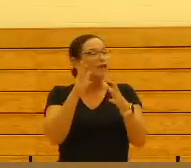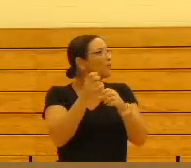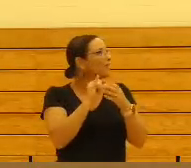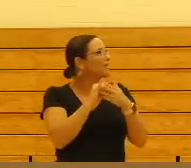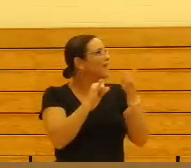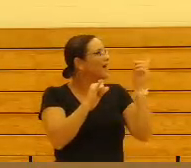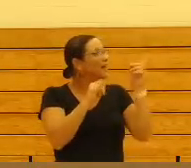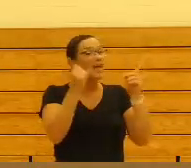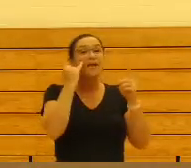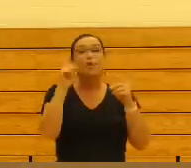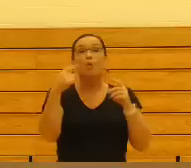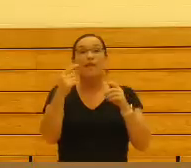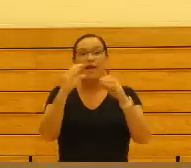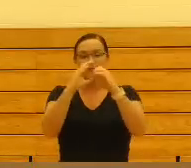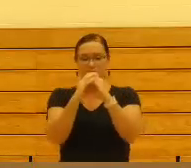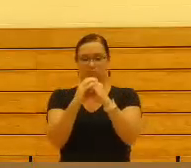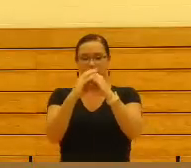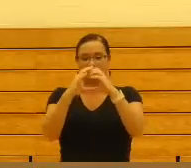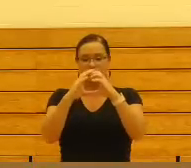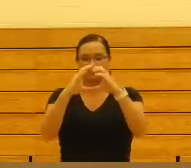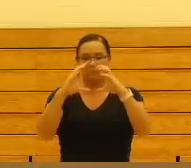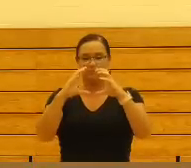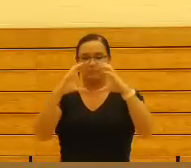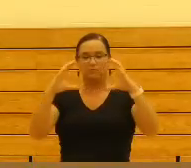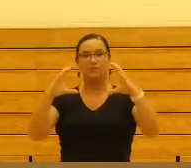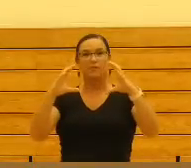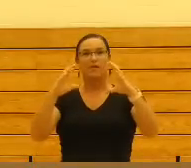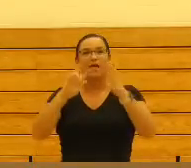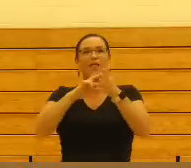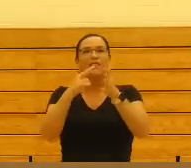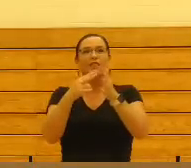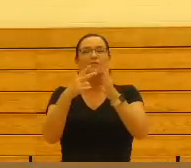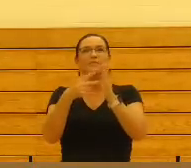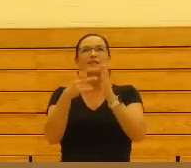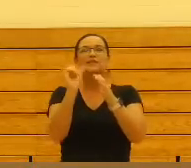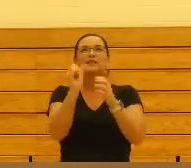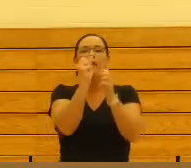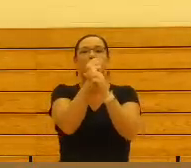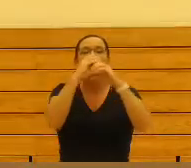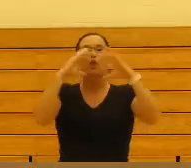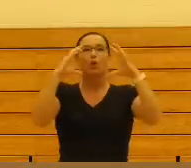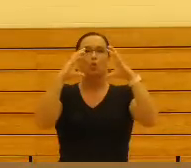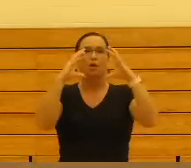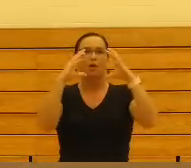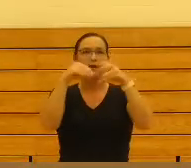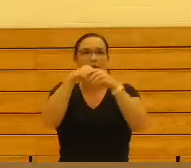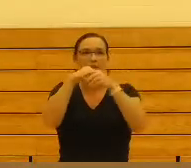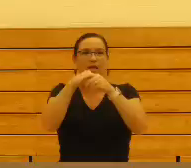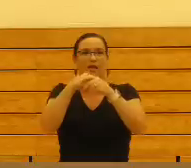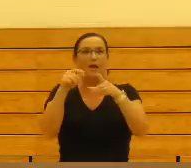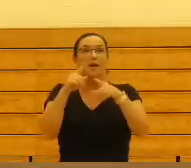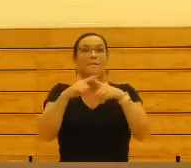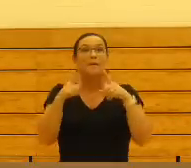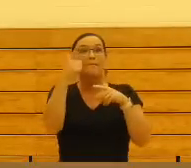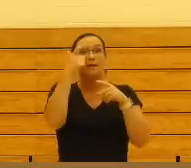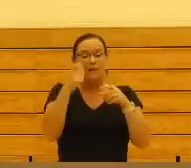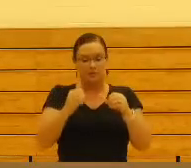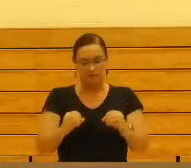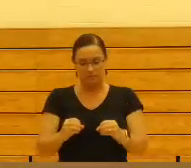only had a bullseye pattern, then it would be a simple balloon that's inflating. But since we have a